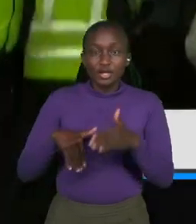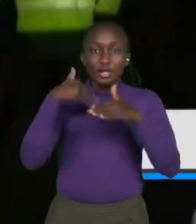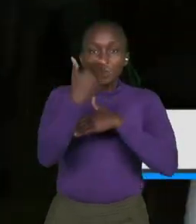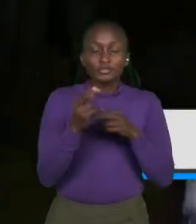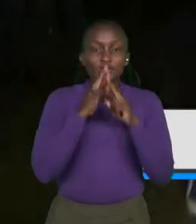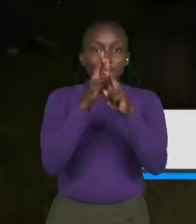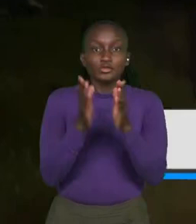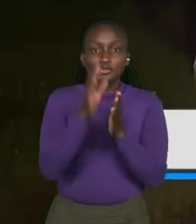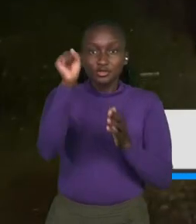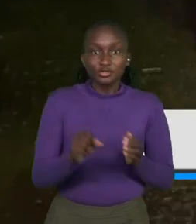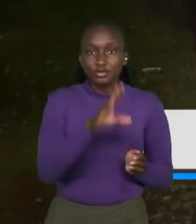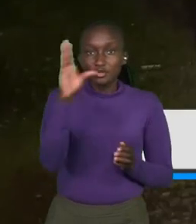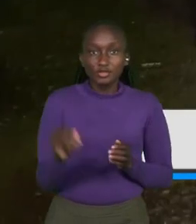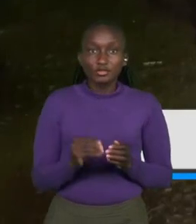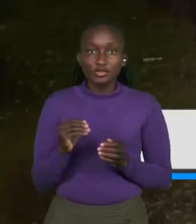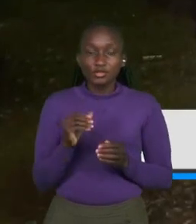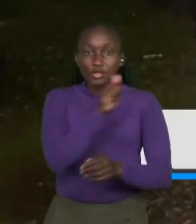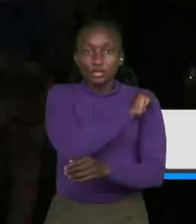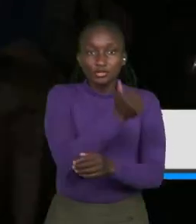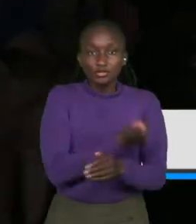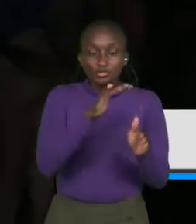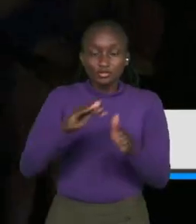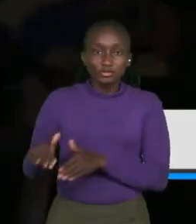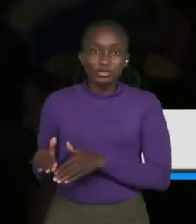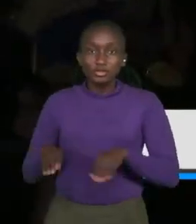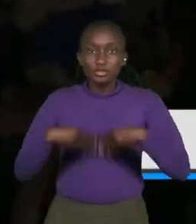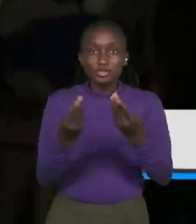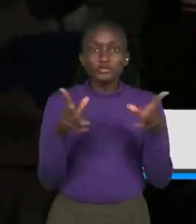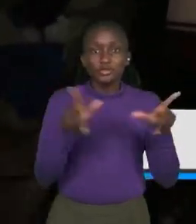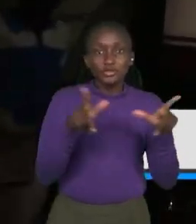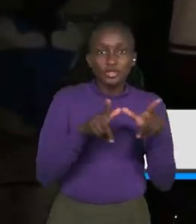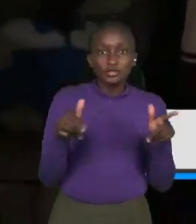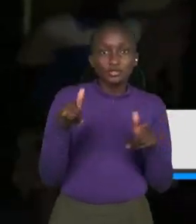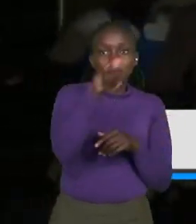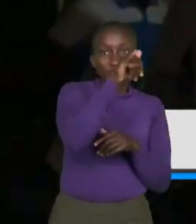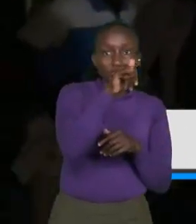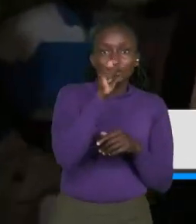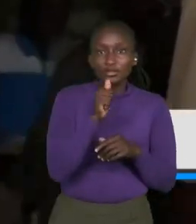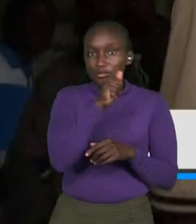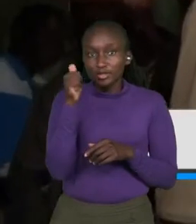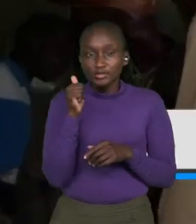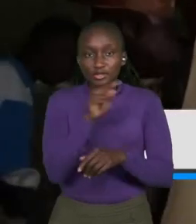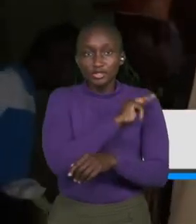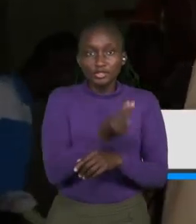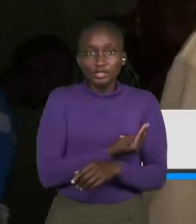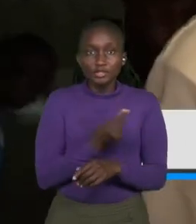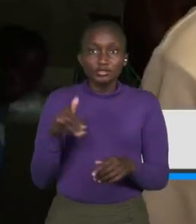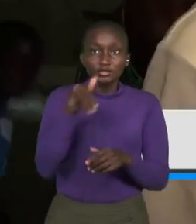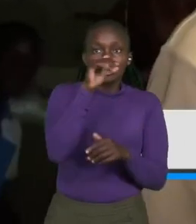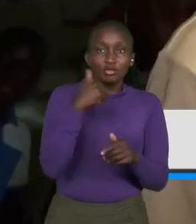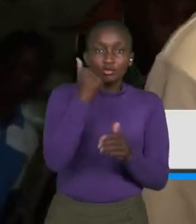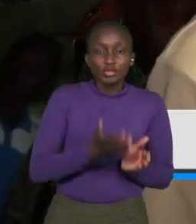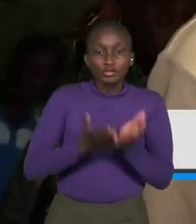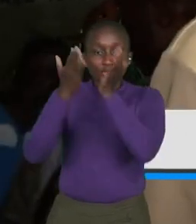South African Aviation Authority delayed issuing land permits to Airpeace, the private Nigerian airline that has been airlifting